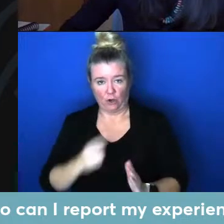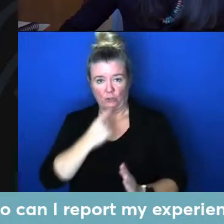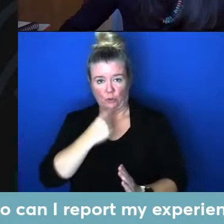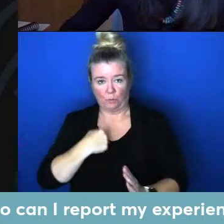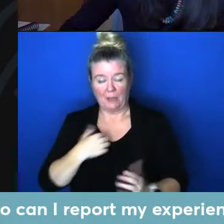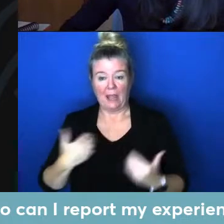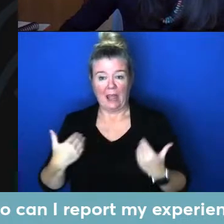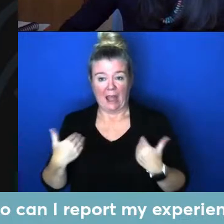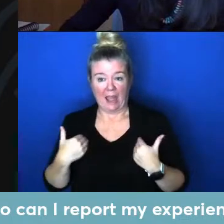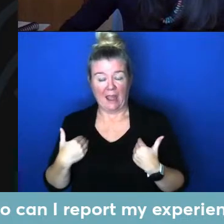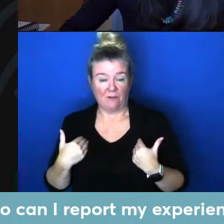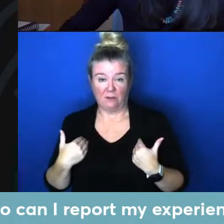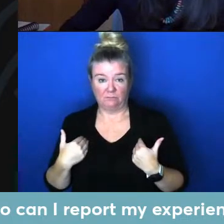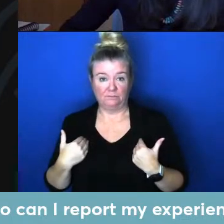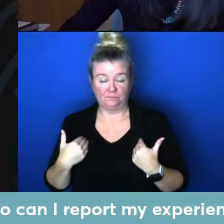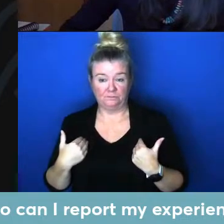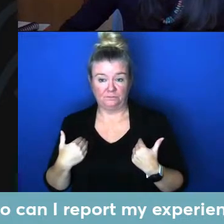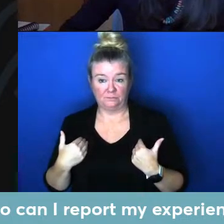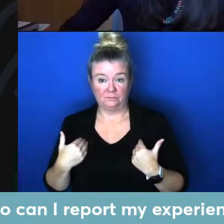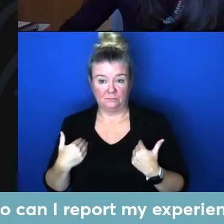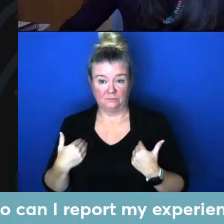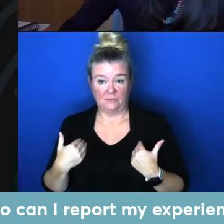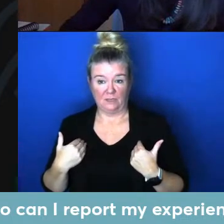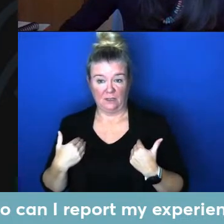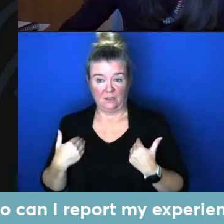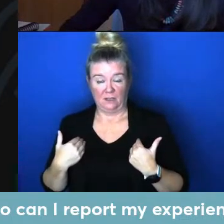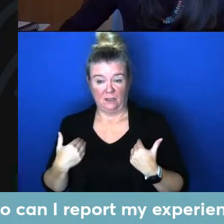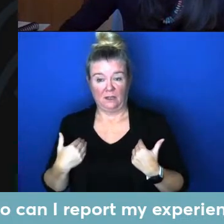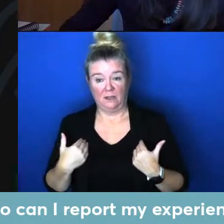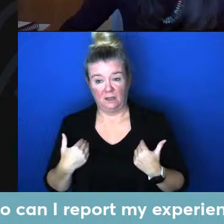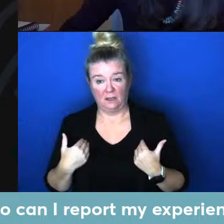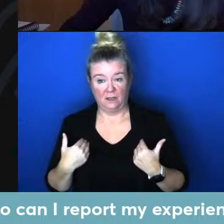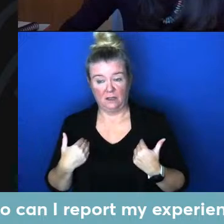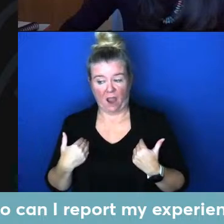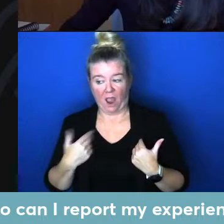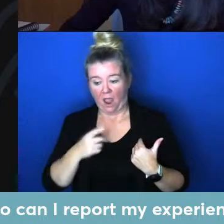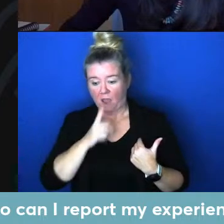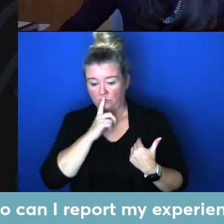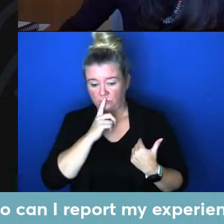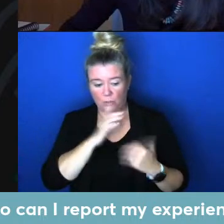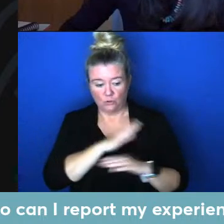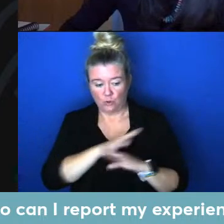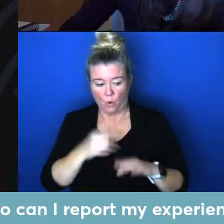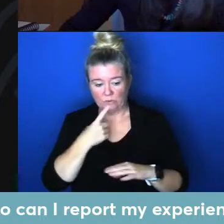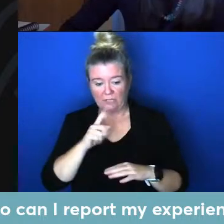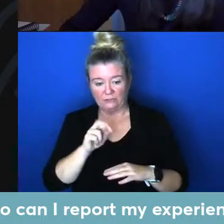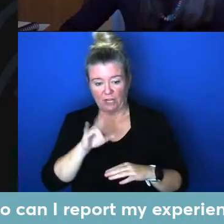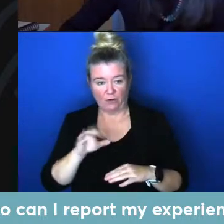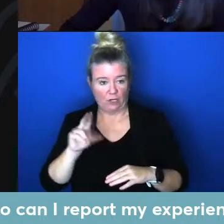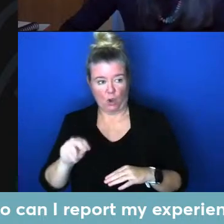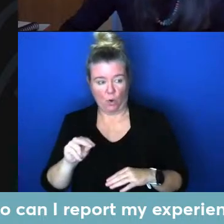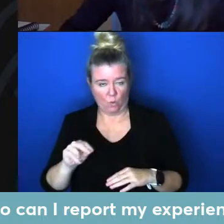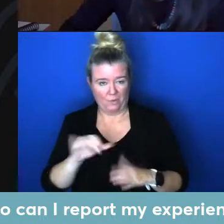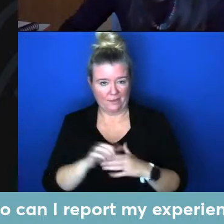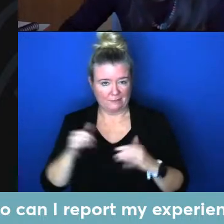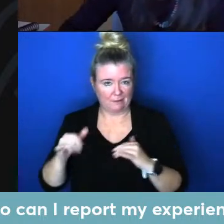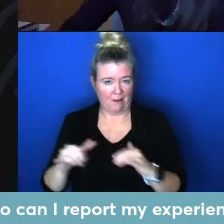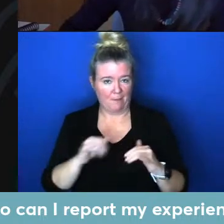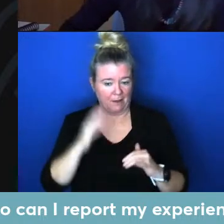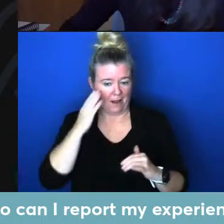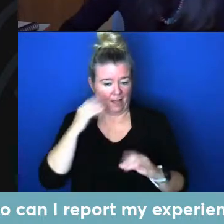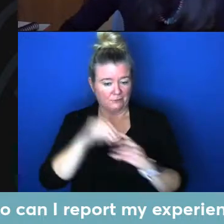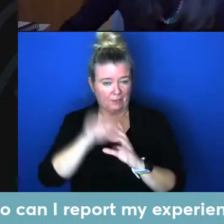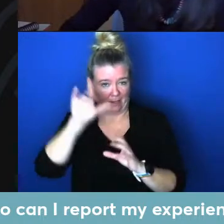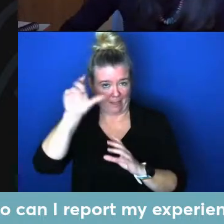have apparently a dossier that, you know, don't tell Terri no is common knowledge in